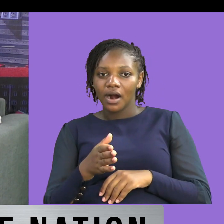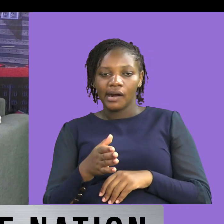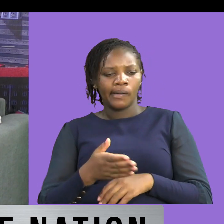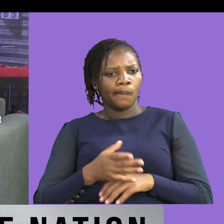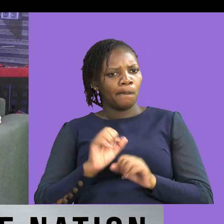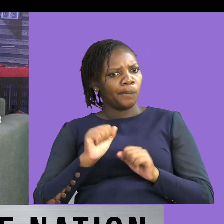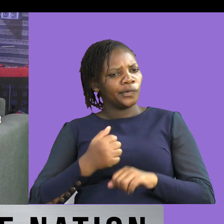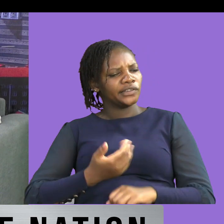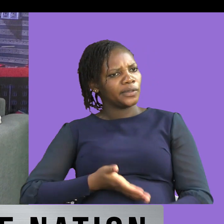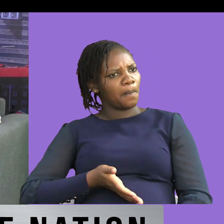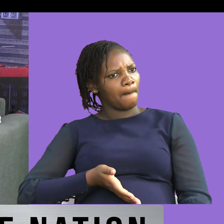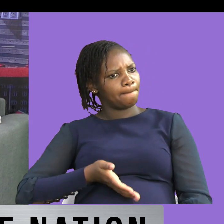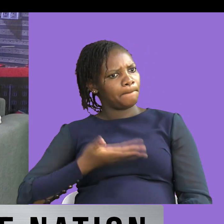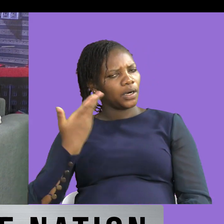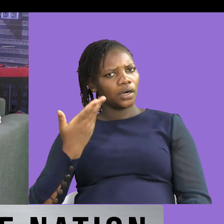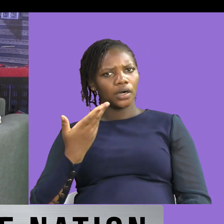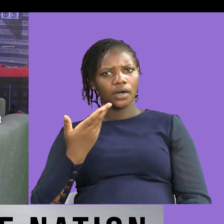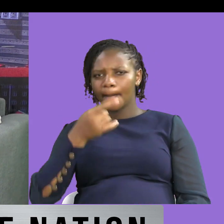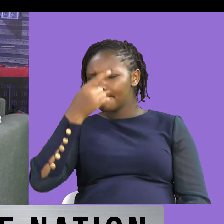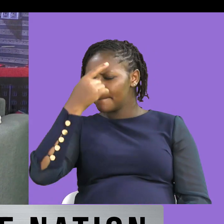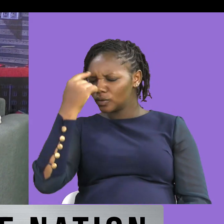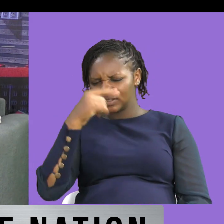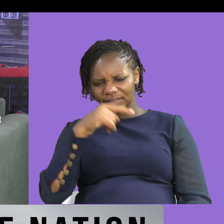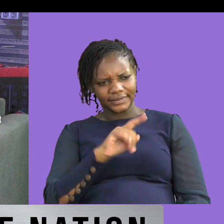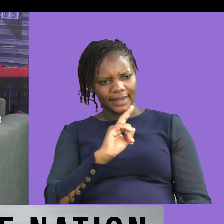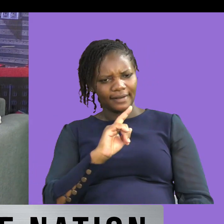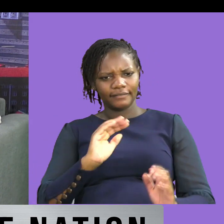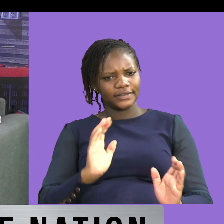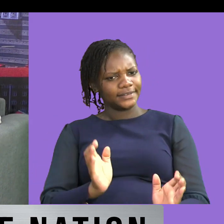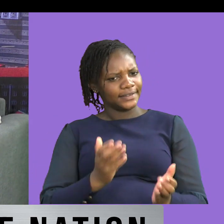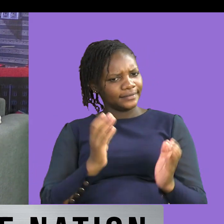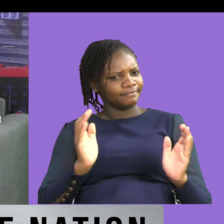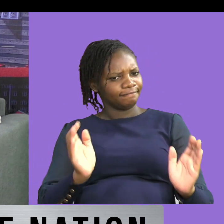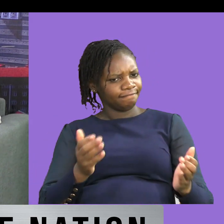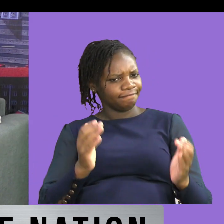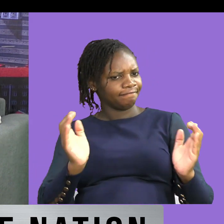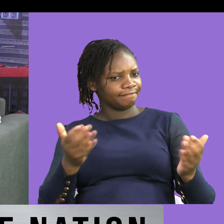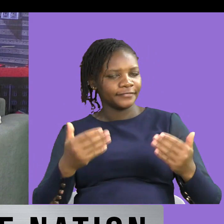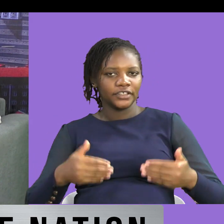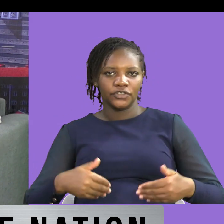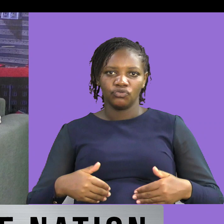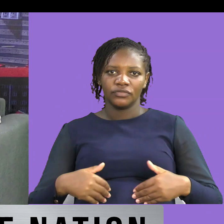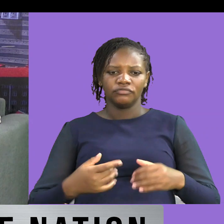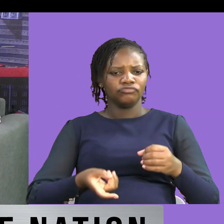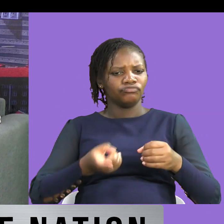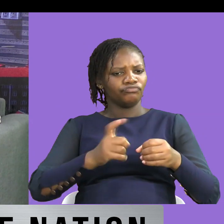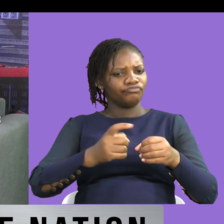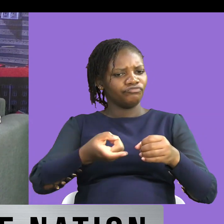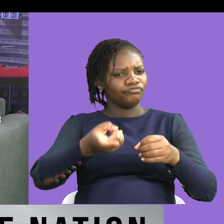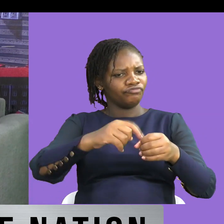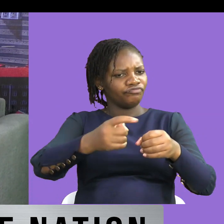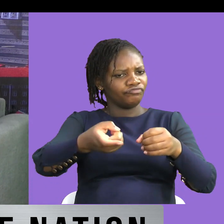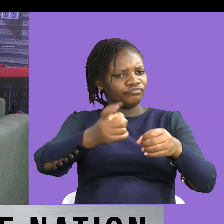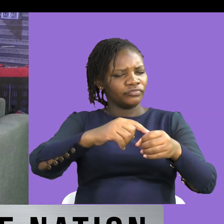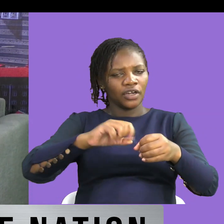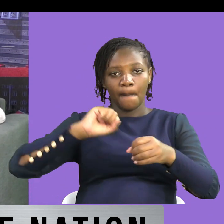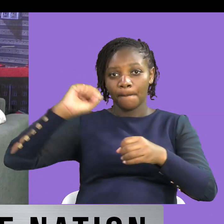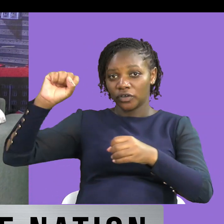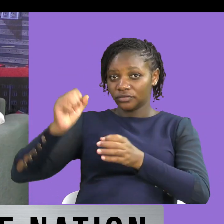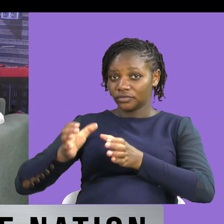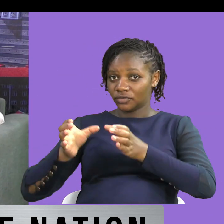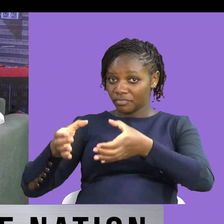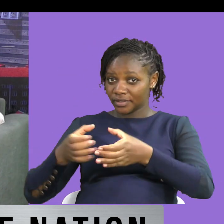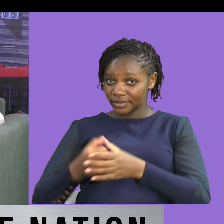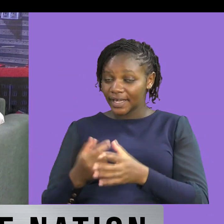he is really encouraging the young to be in parties. I will tell you this,